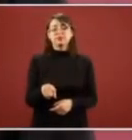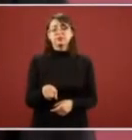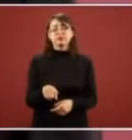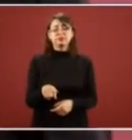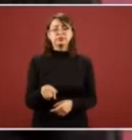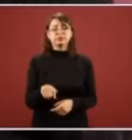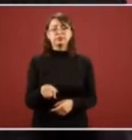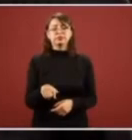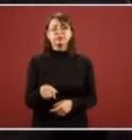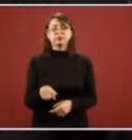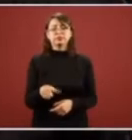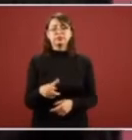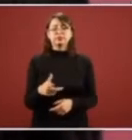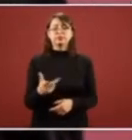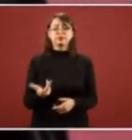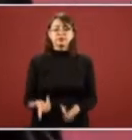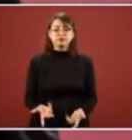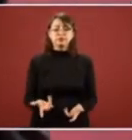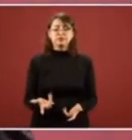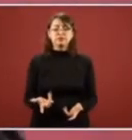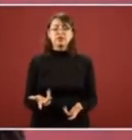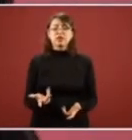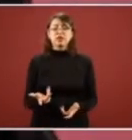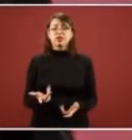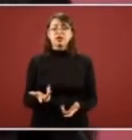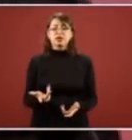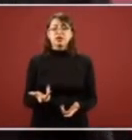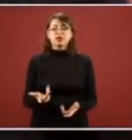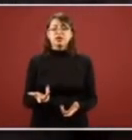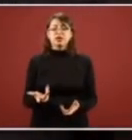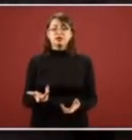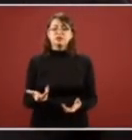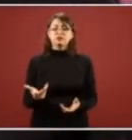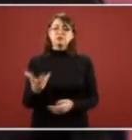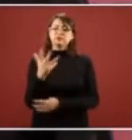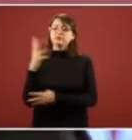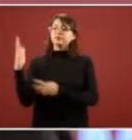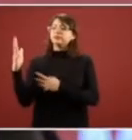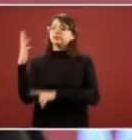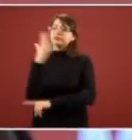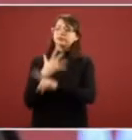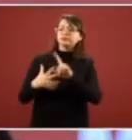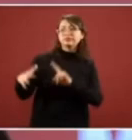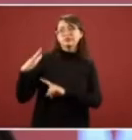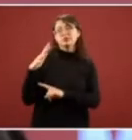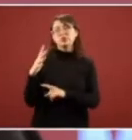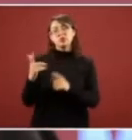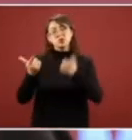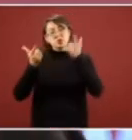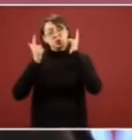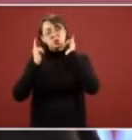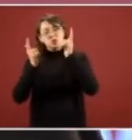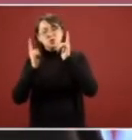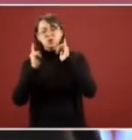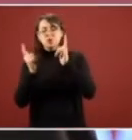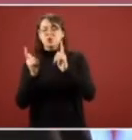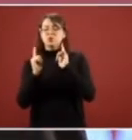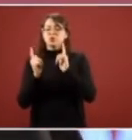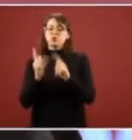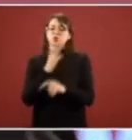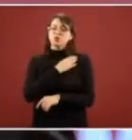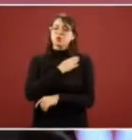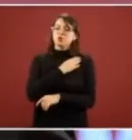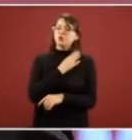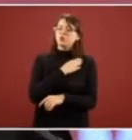sea benévola con nosotros, and that it, la naturaleza. Nature be benevolent with us. Para que no